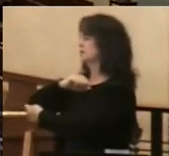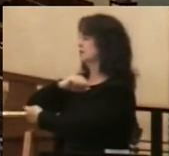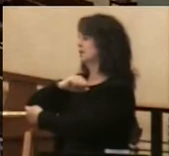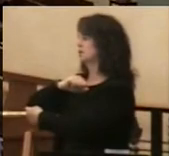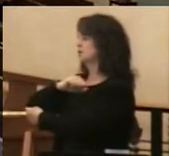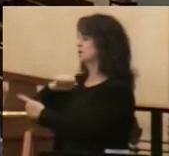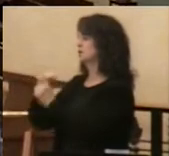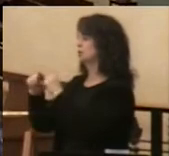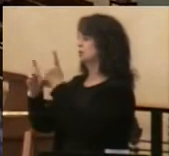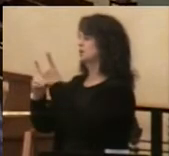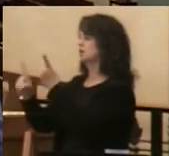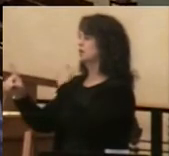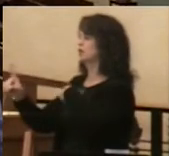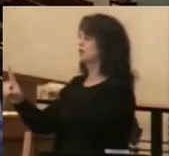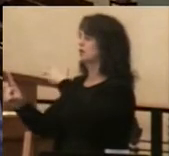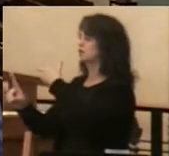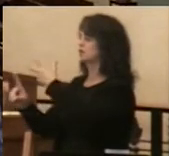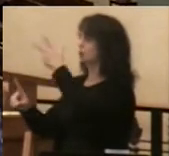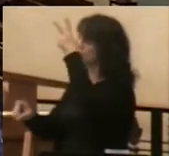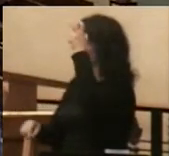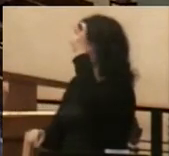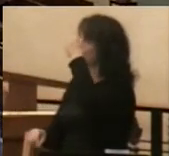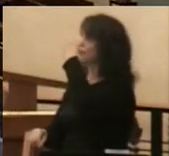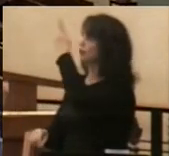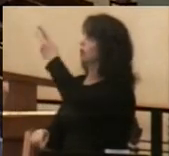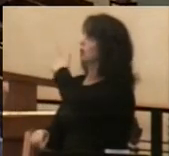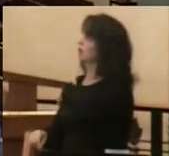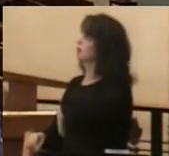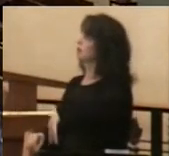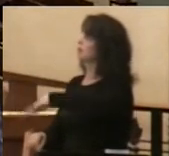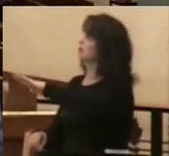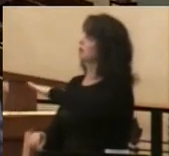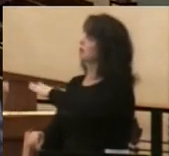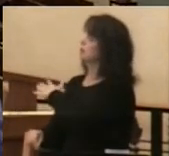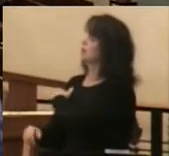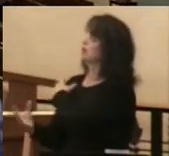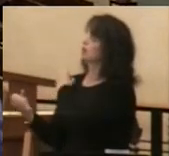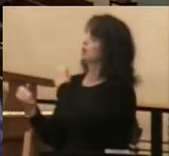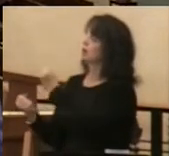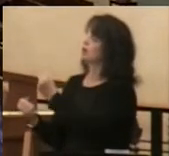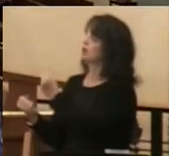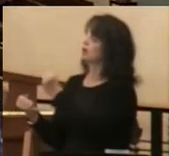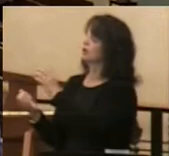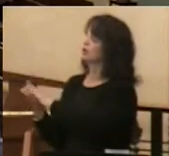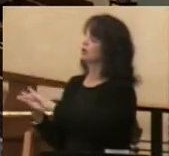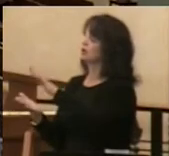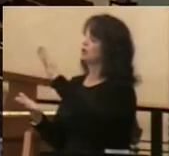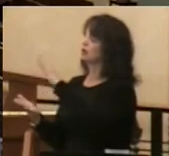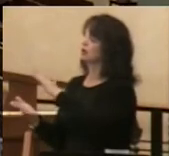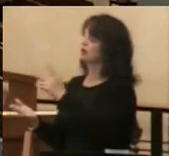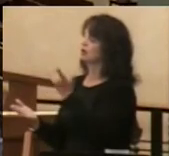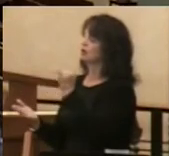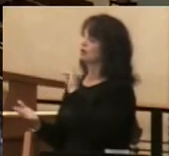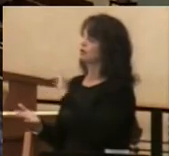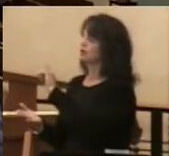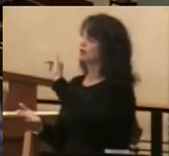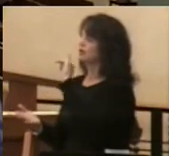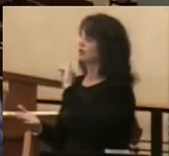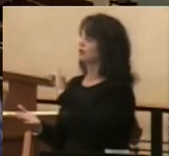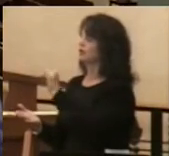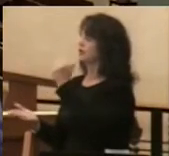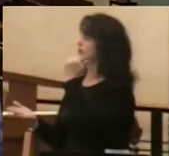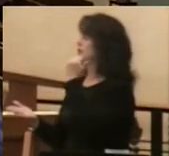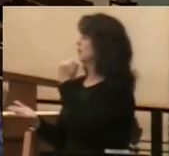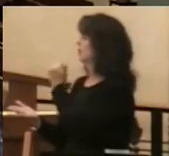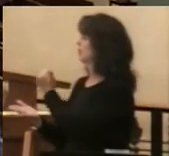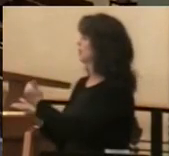into temptation, but deliver us from evil. For thine is the kingdom, and the power, and the glory, forever and